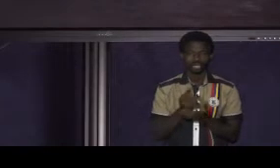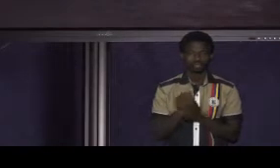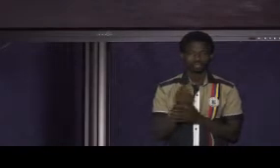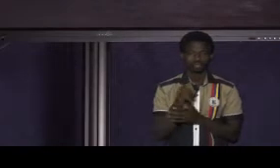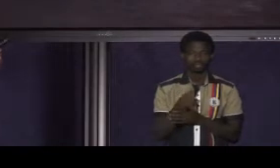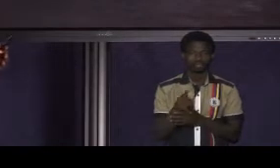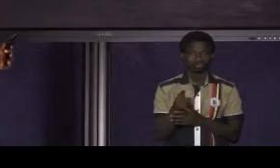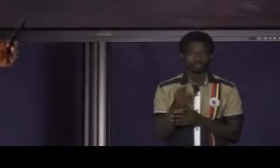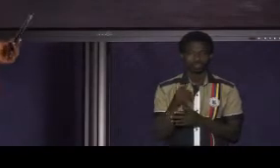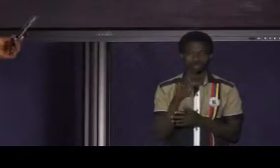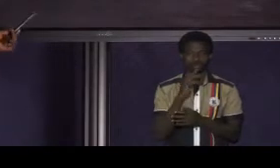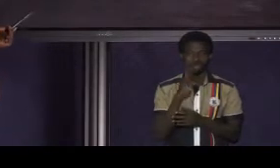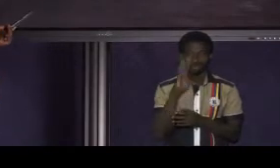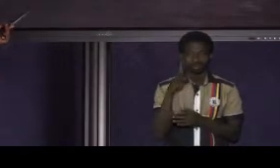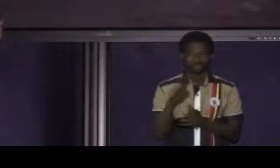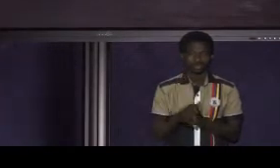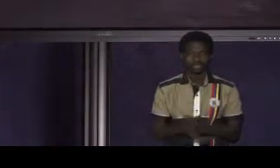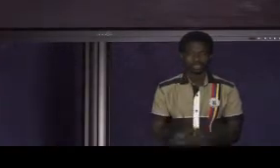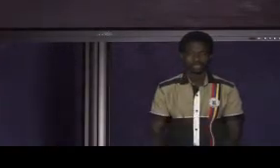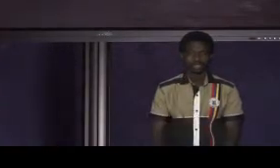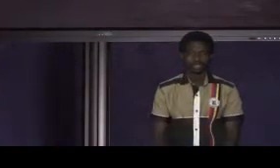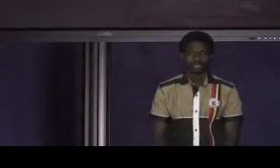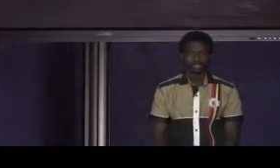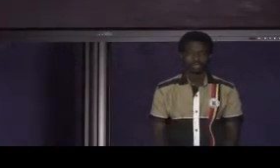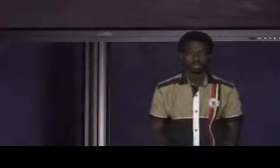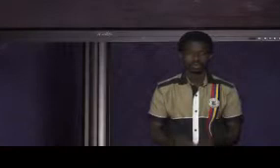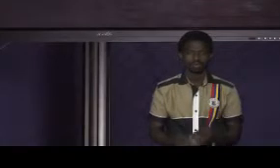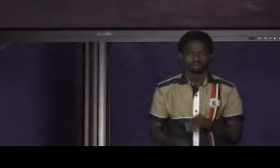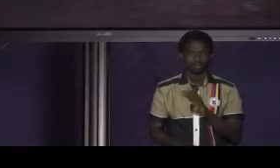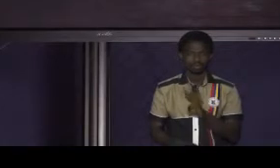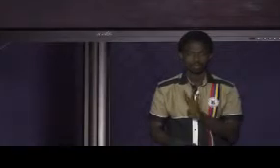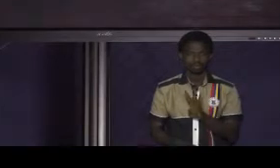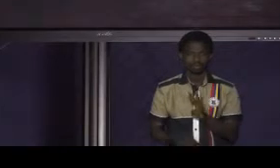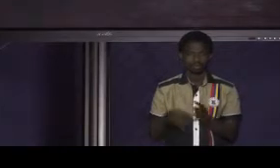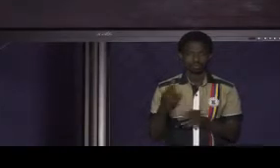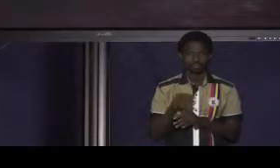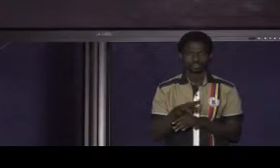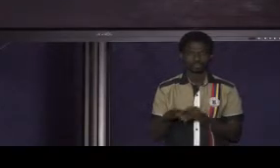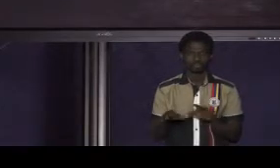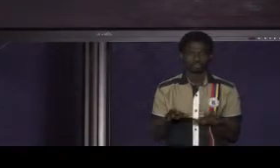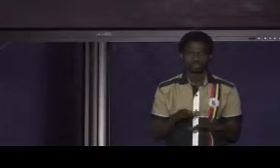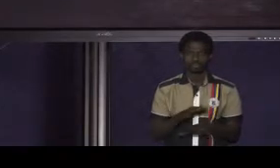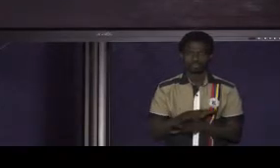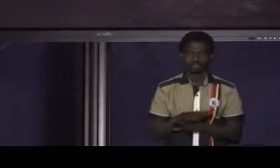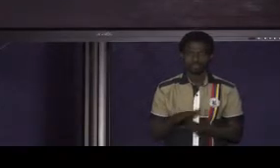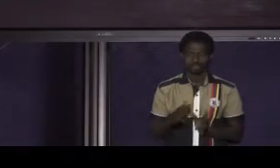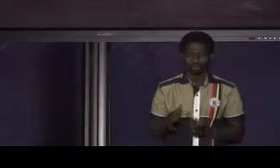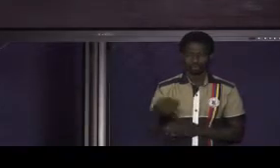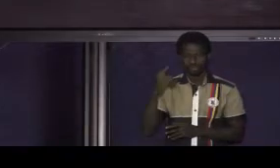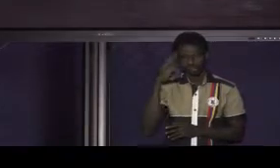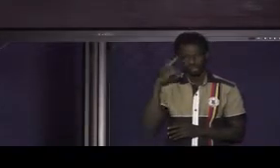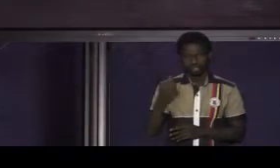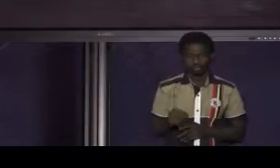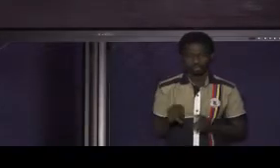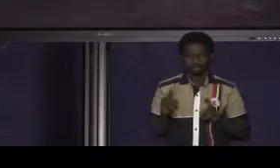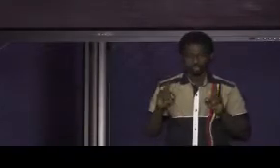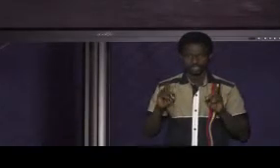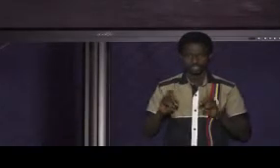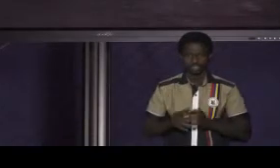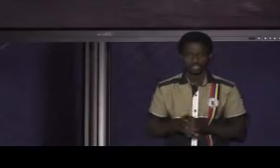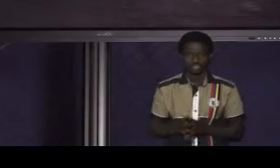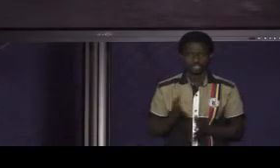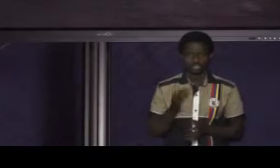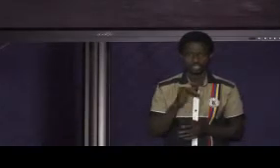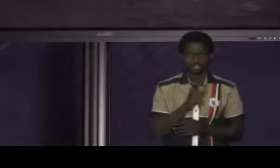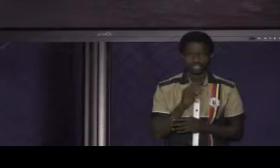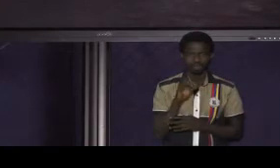trust you. You are brilliant. Number 4. The pupils did not prepare for the test. There's